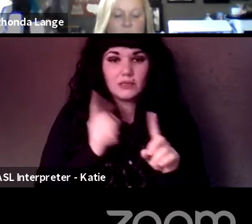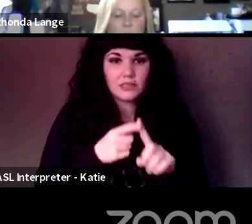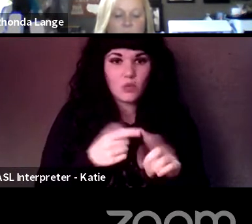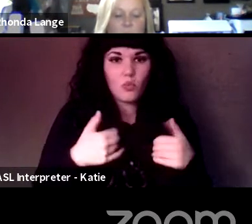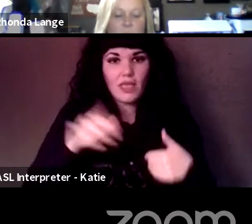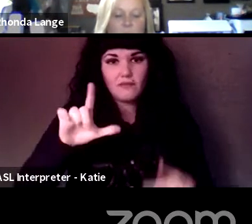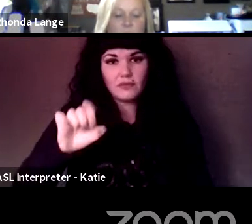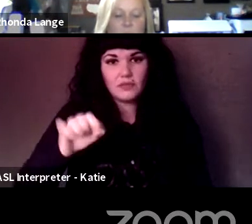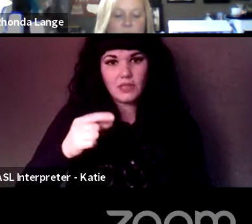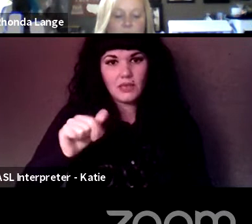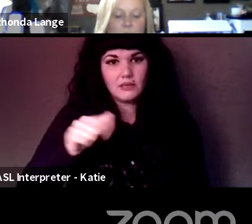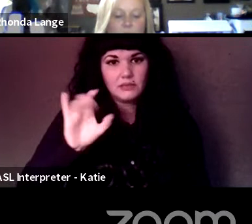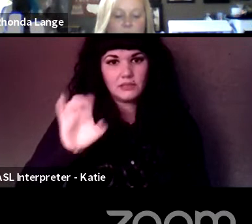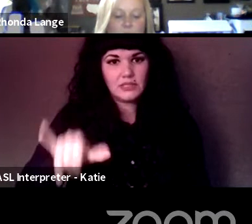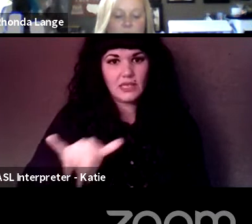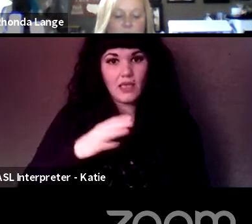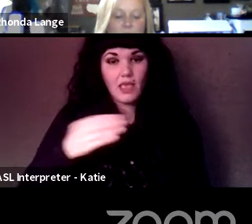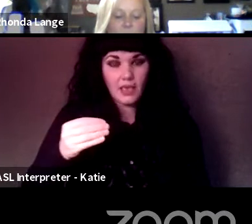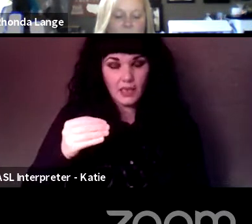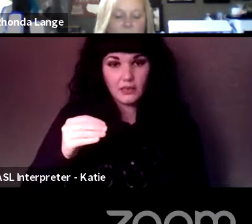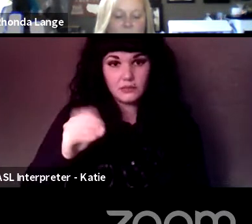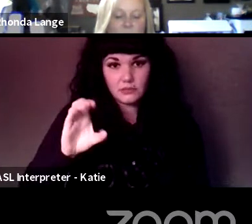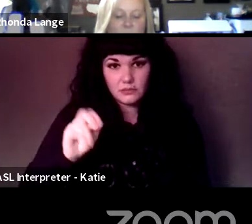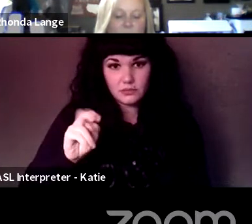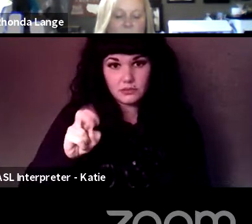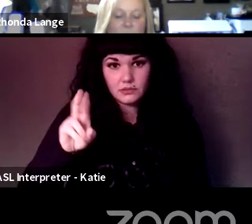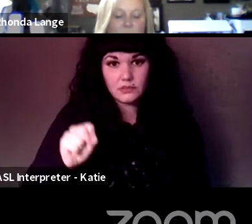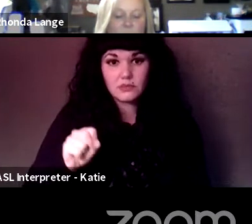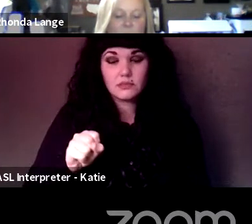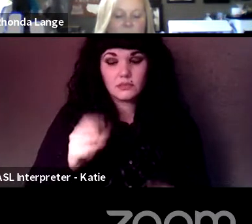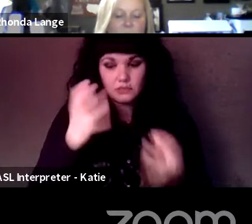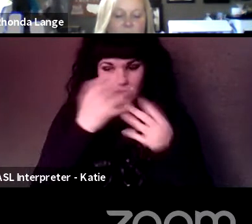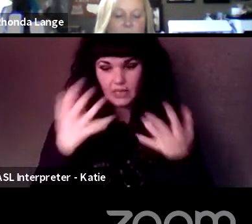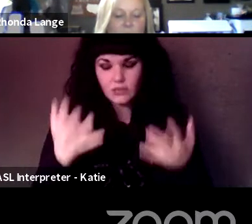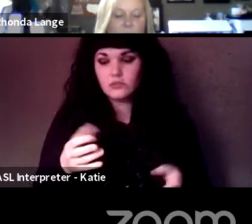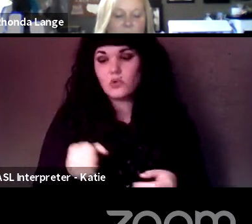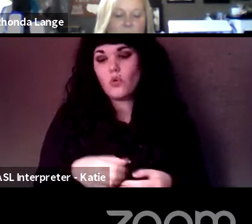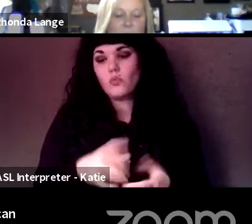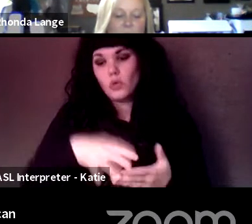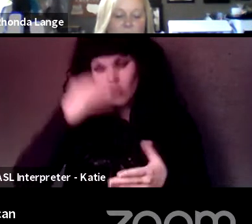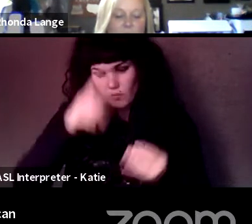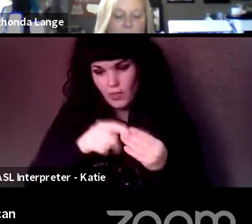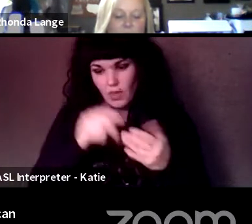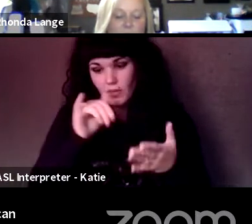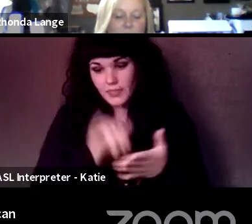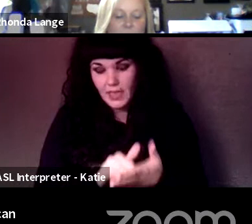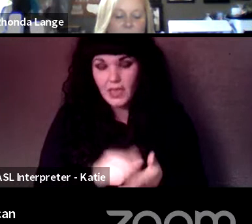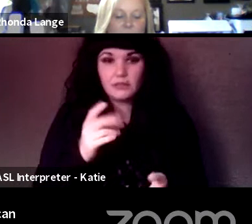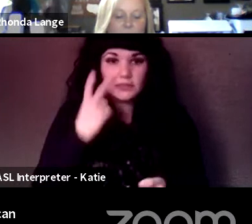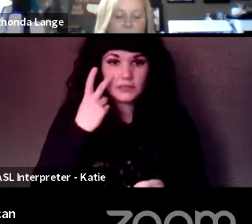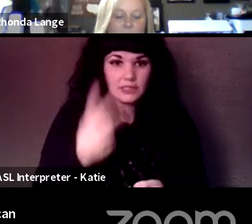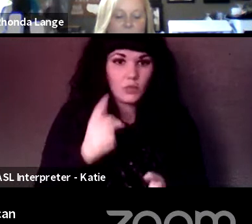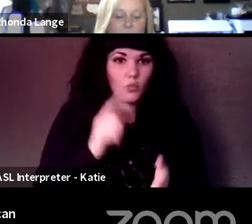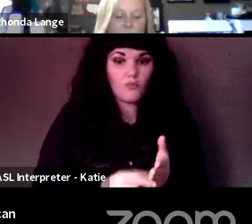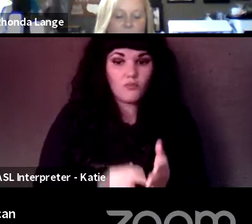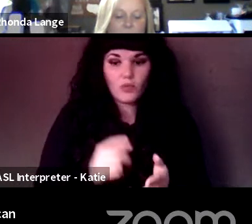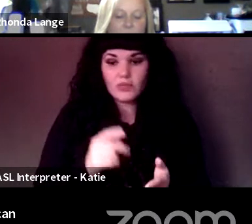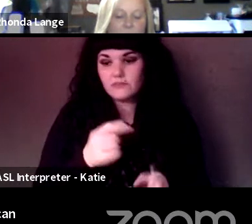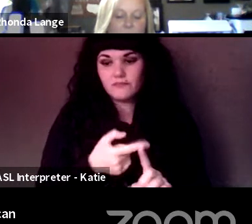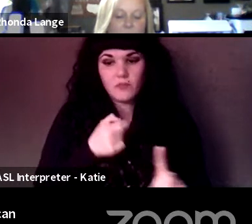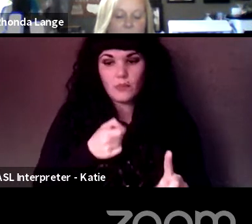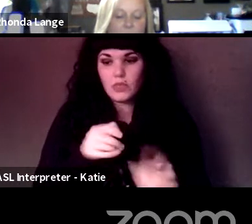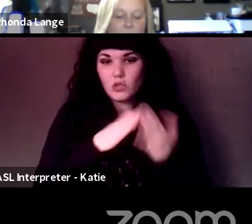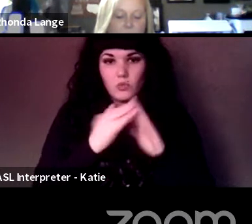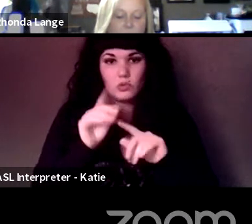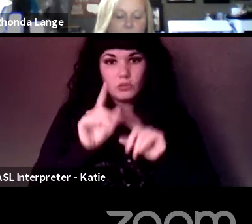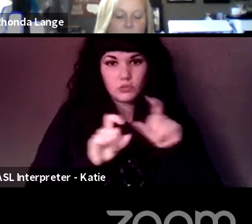learning about those data sets, what's in the American Community Survey, what we can get through the ESRI data, et cetera. And